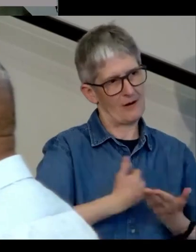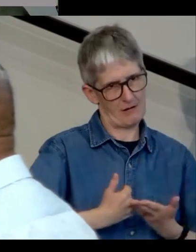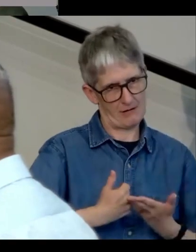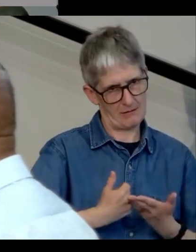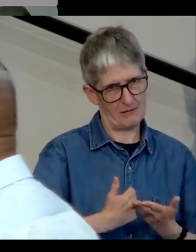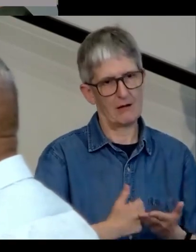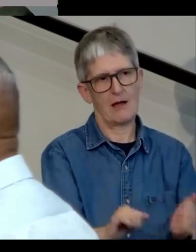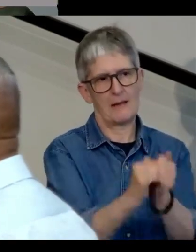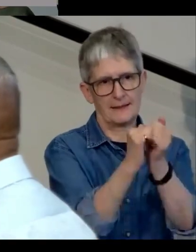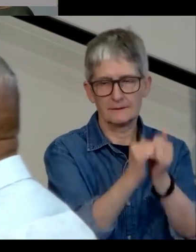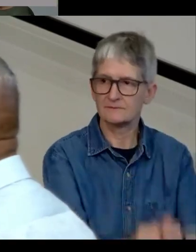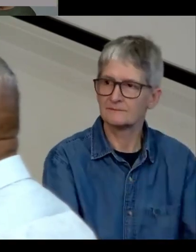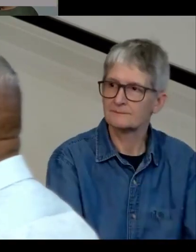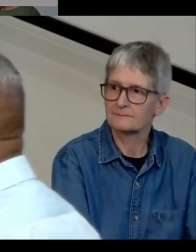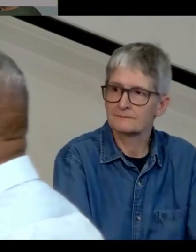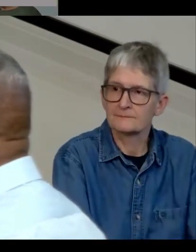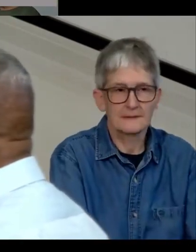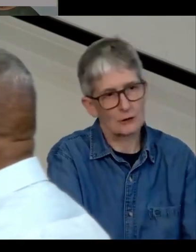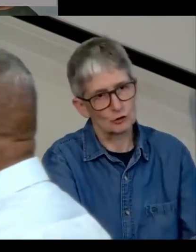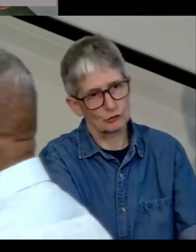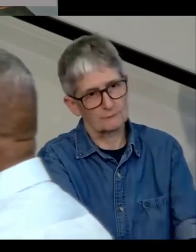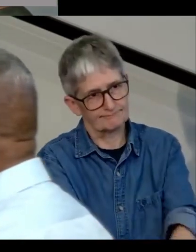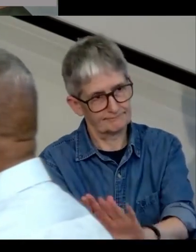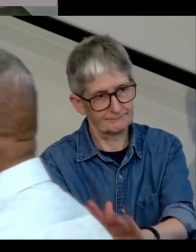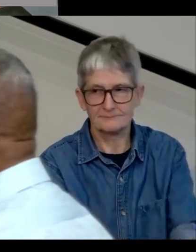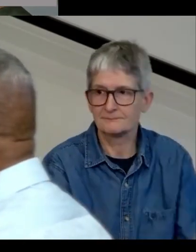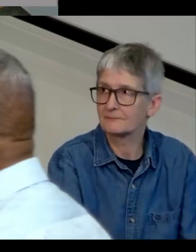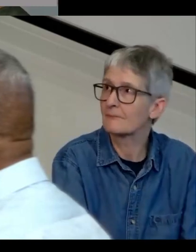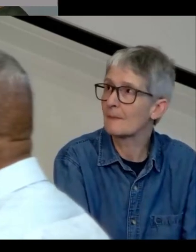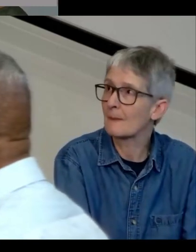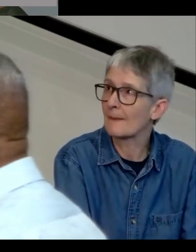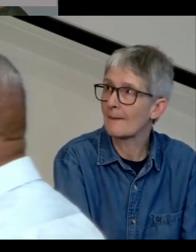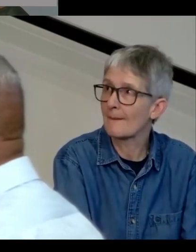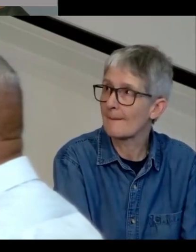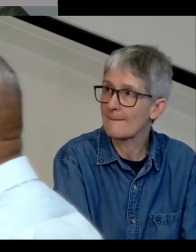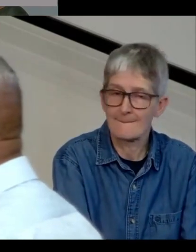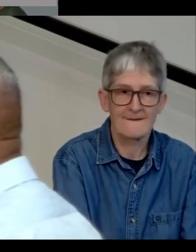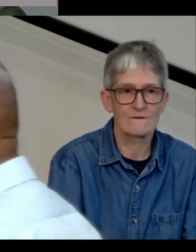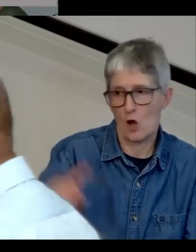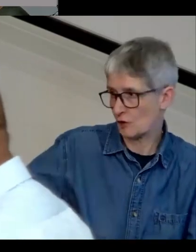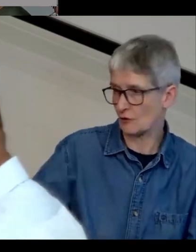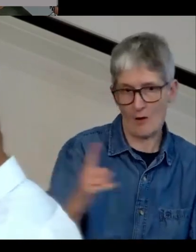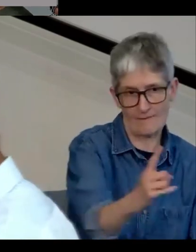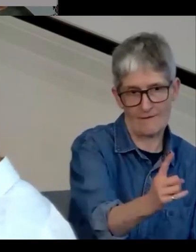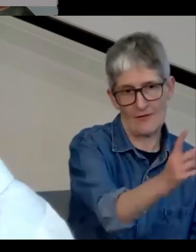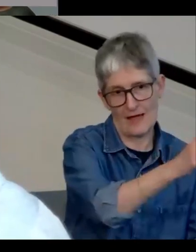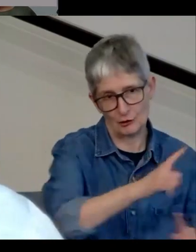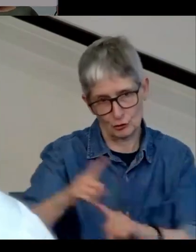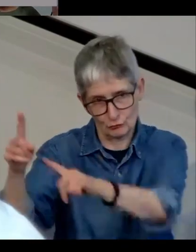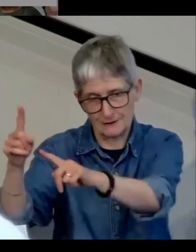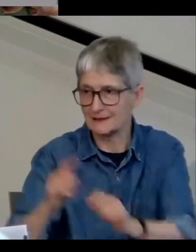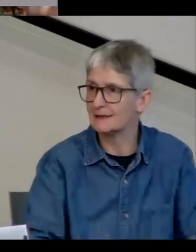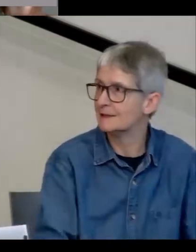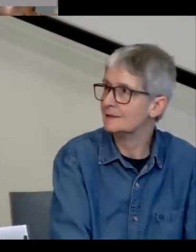Amen. Yes. Children and youth, just allow people to come off the stage, and then once they're off the